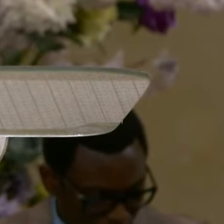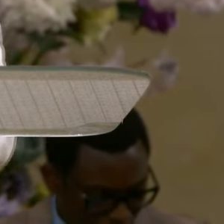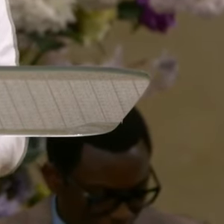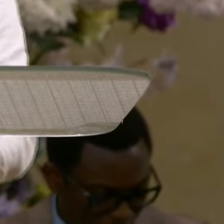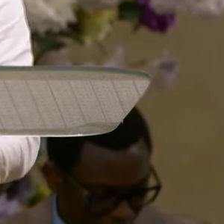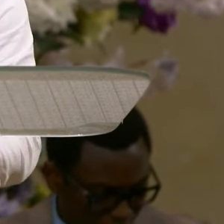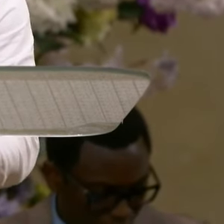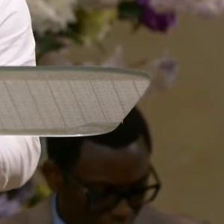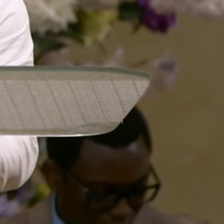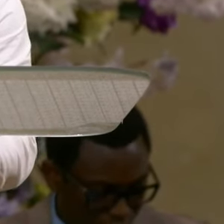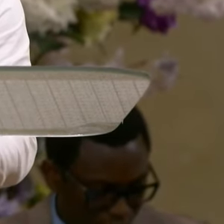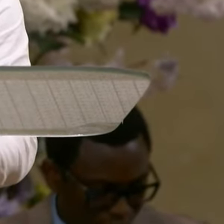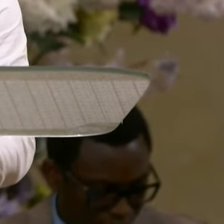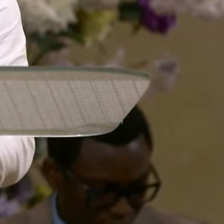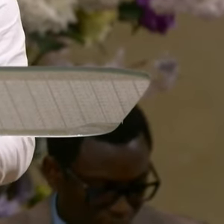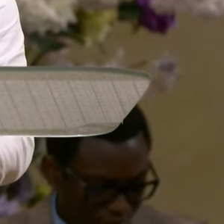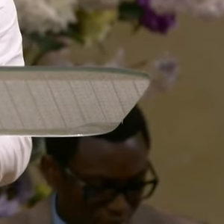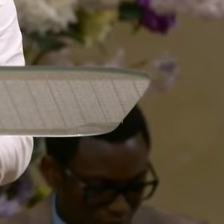the